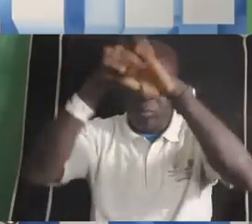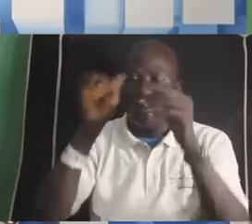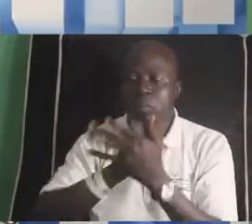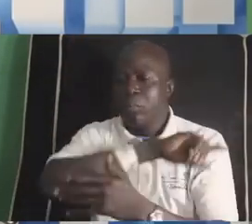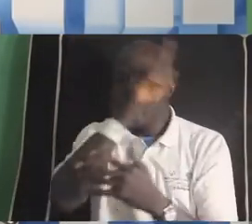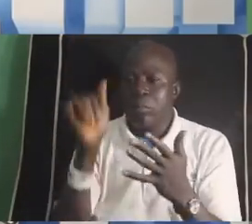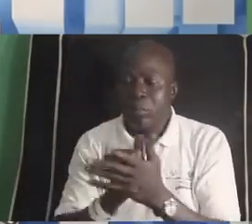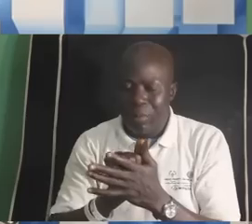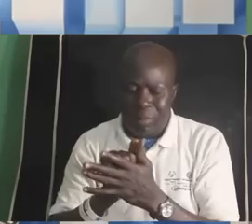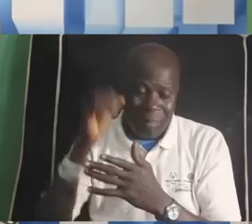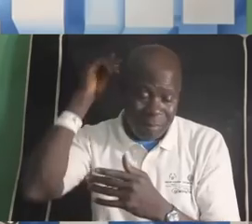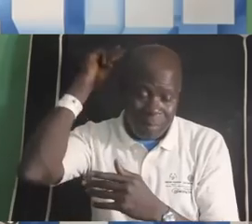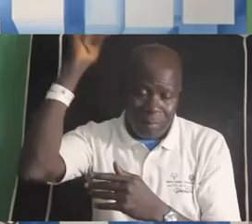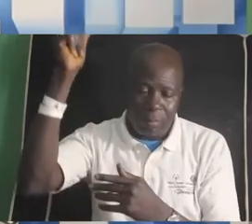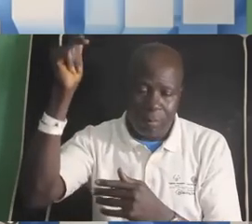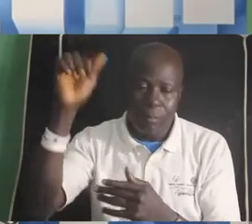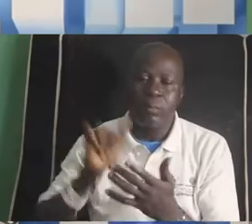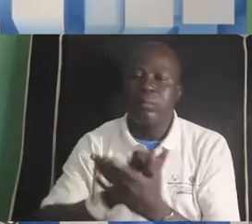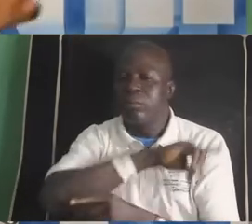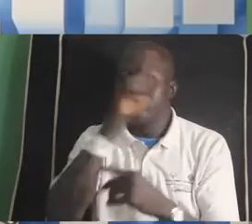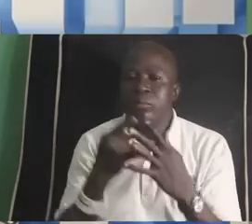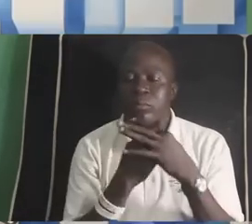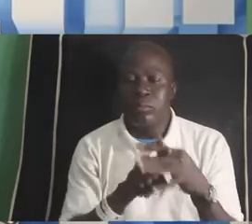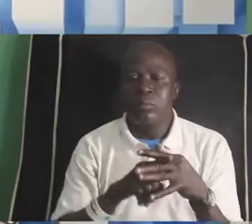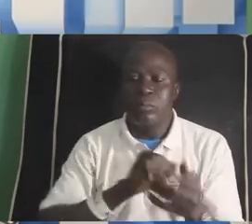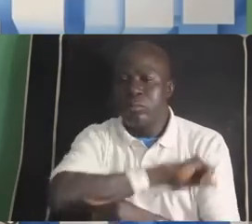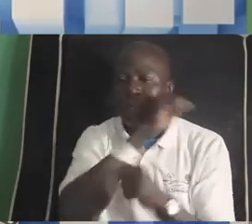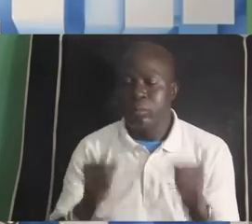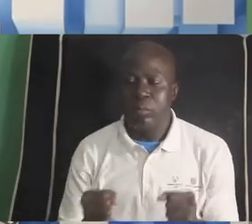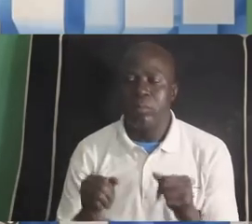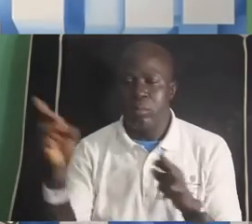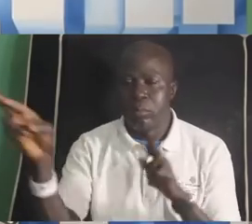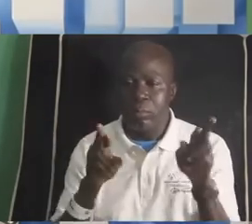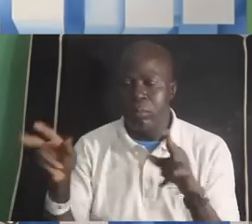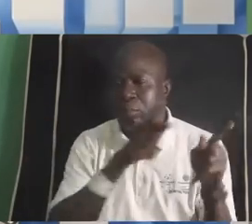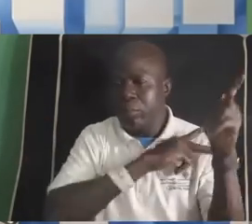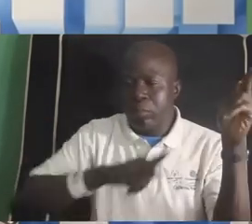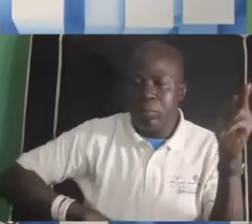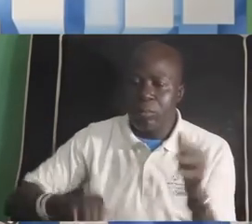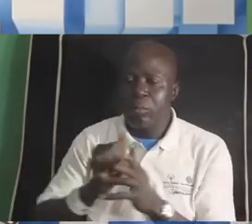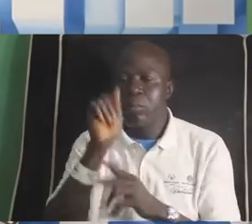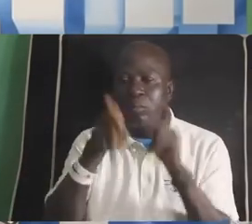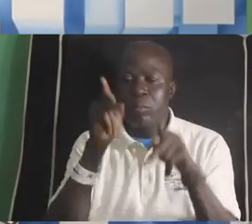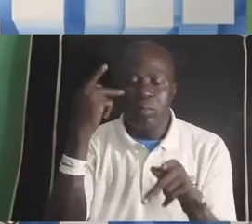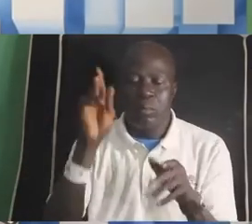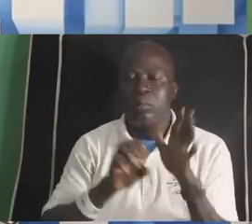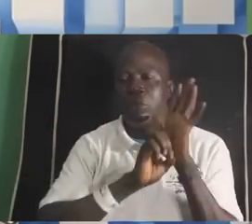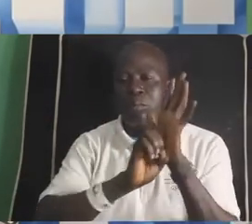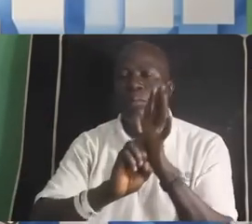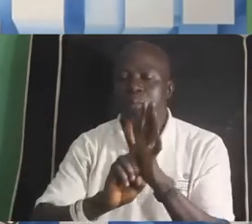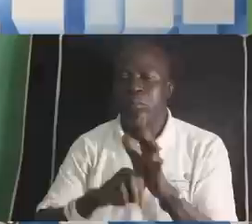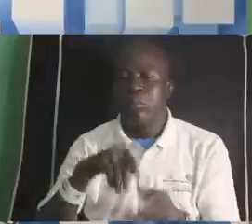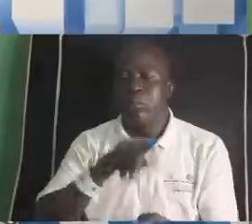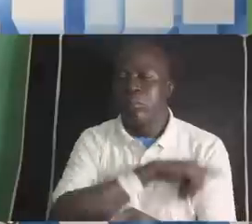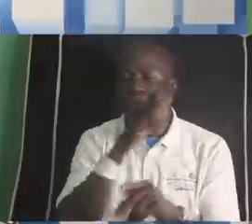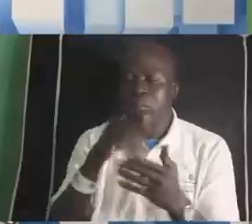That was when we started part to reign as king. And people see the sign. Now, you come back up when